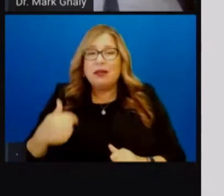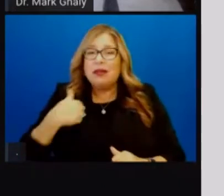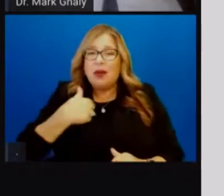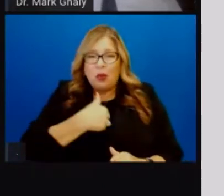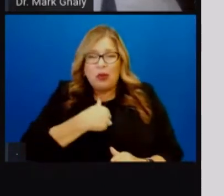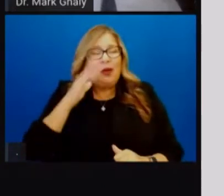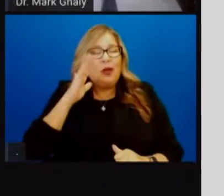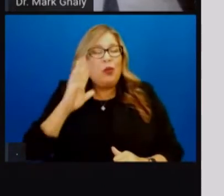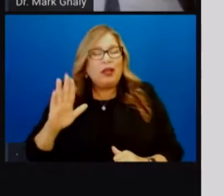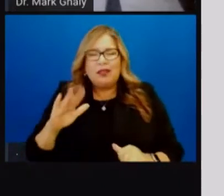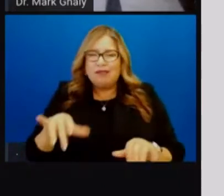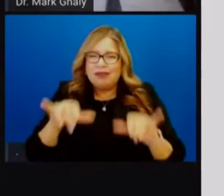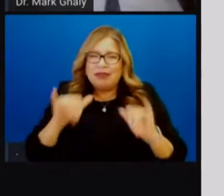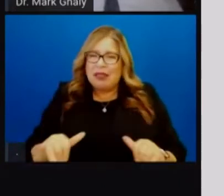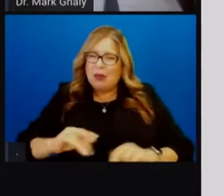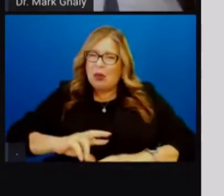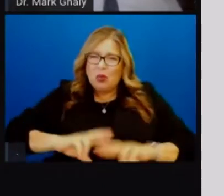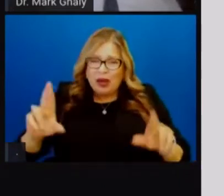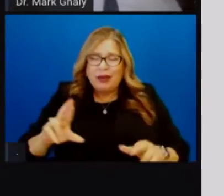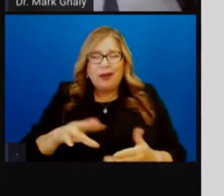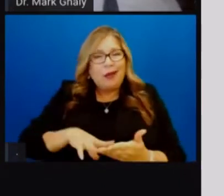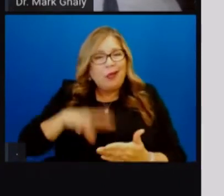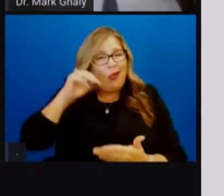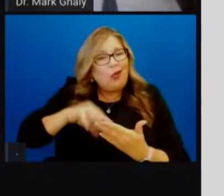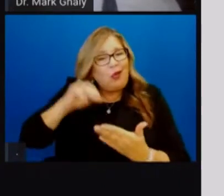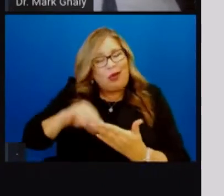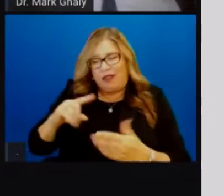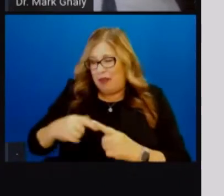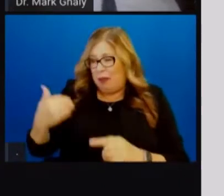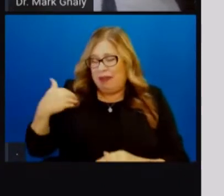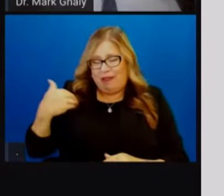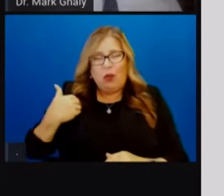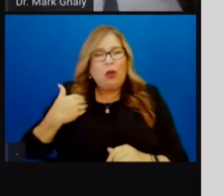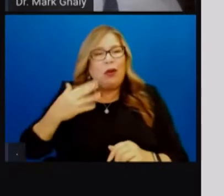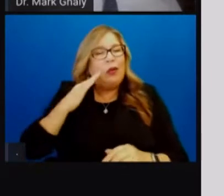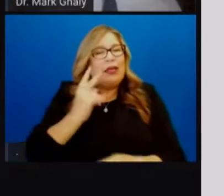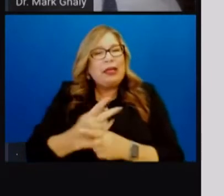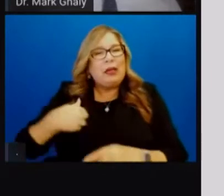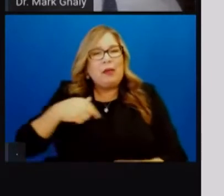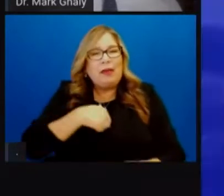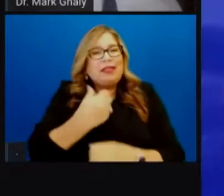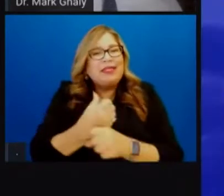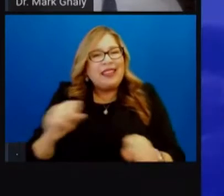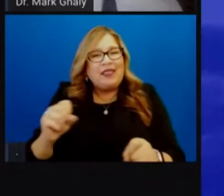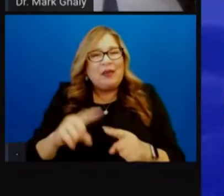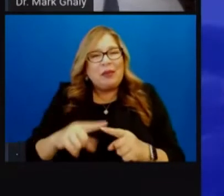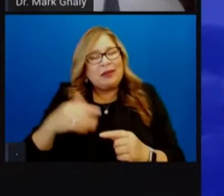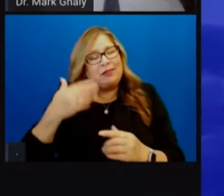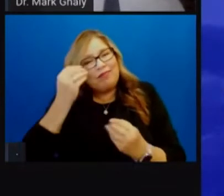learned so that we can keep Californians safe and informed. Next slide.